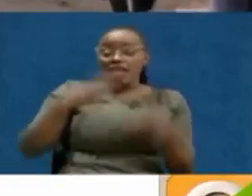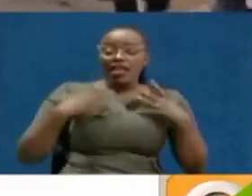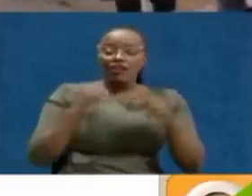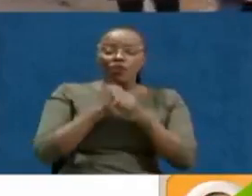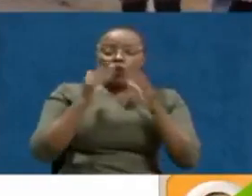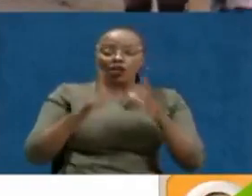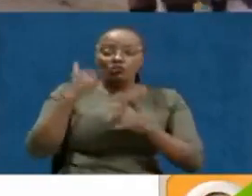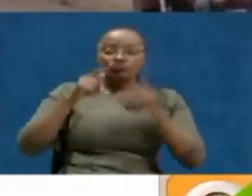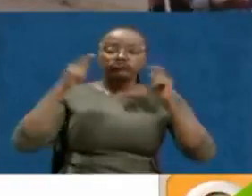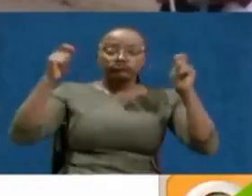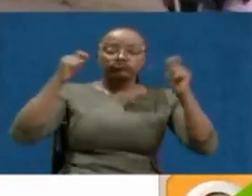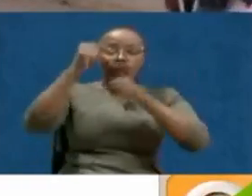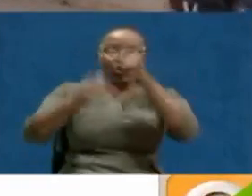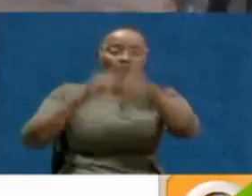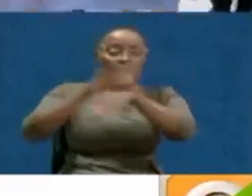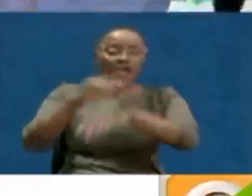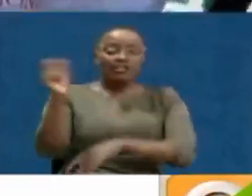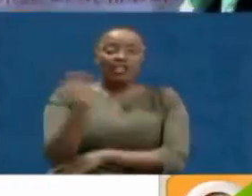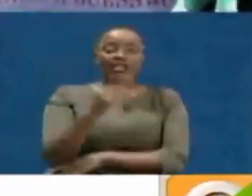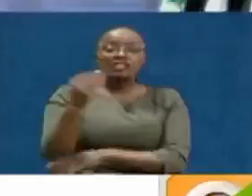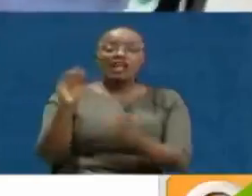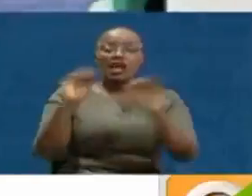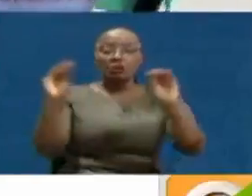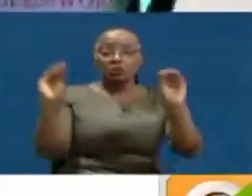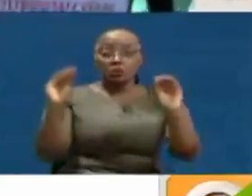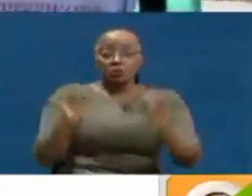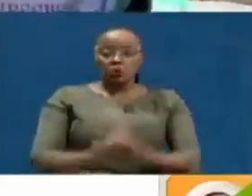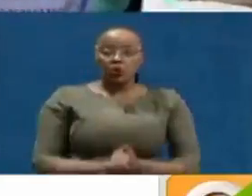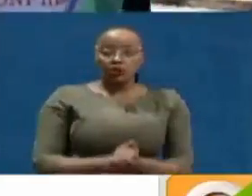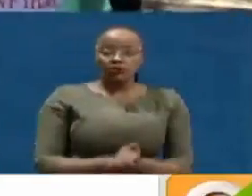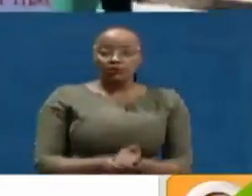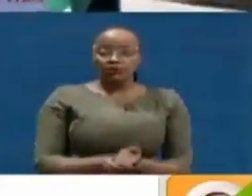are still on strike are not going to receive salaries.